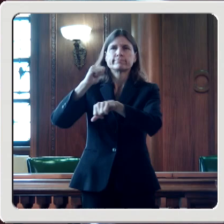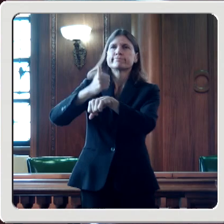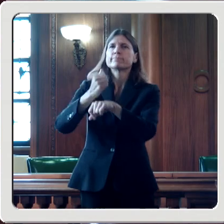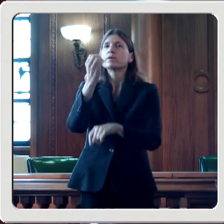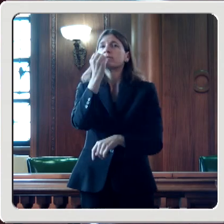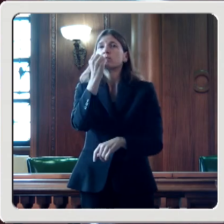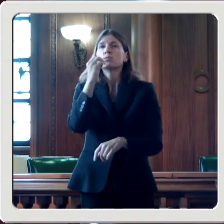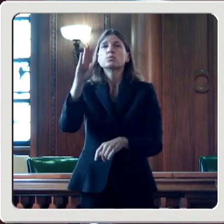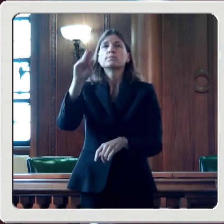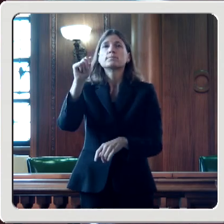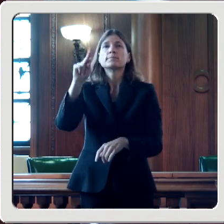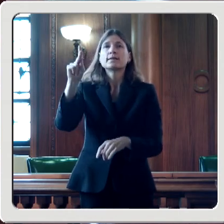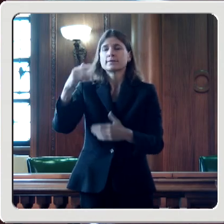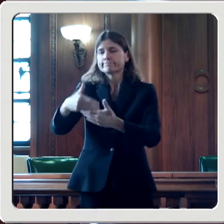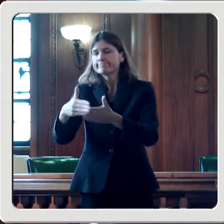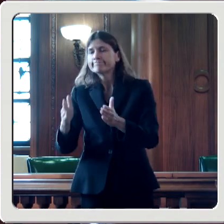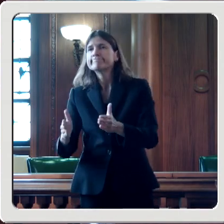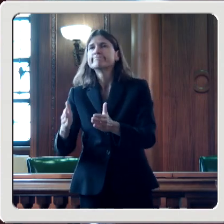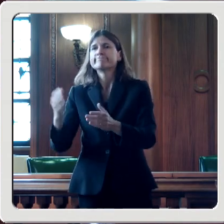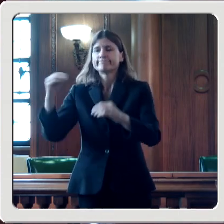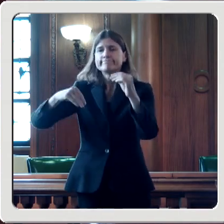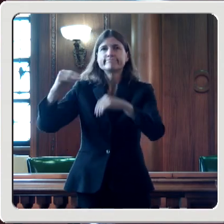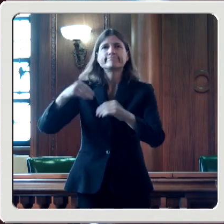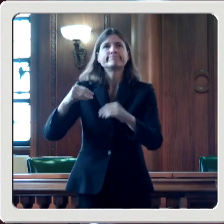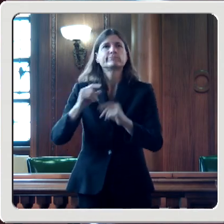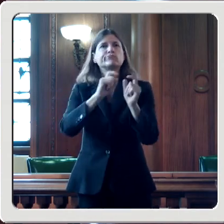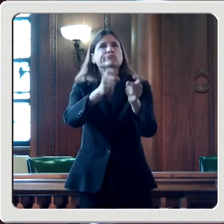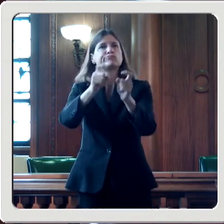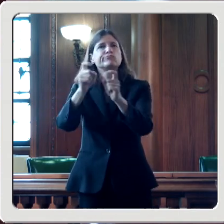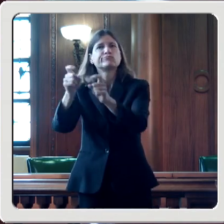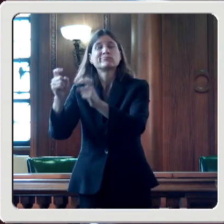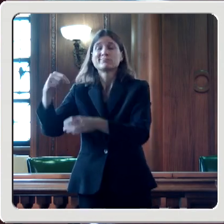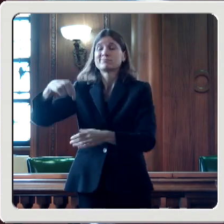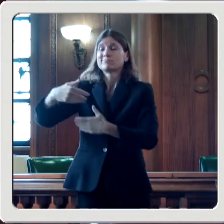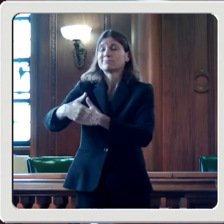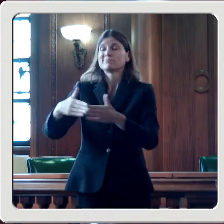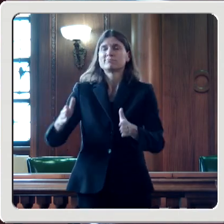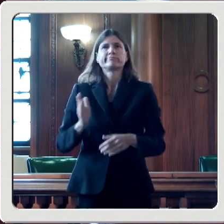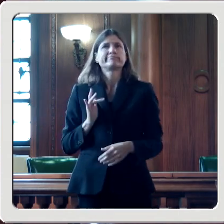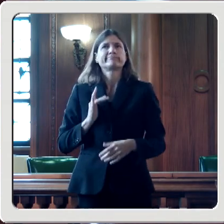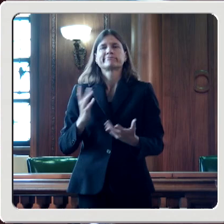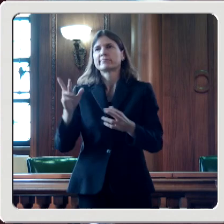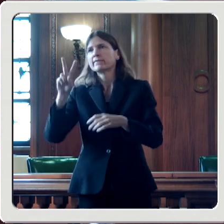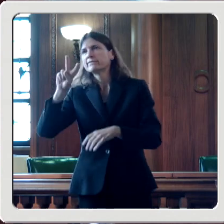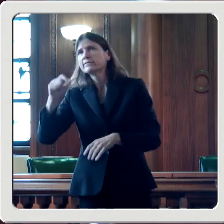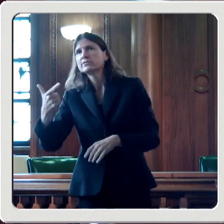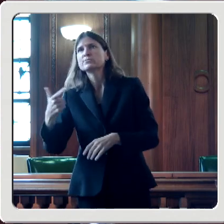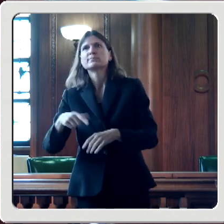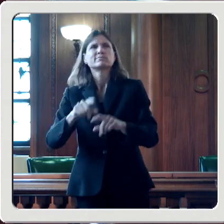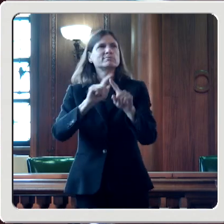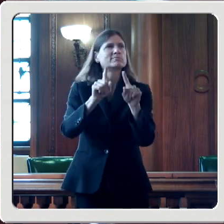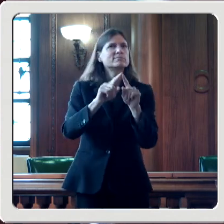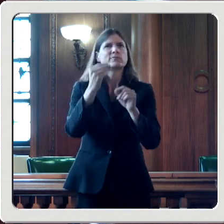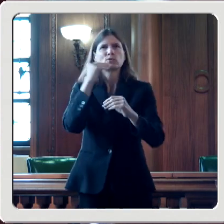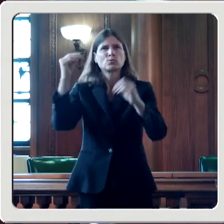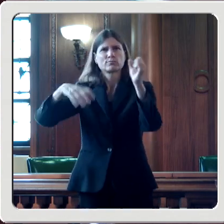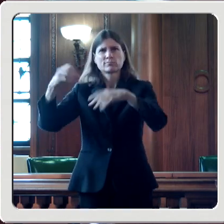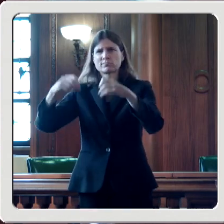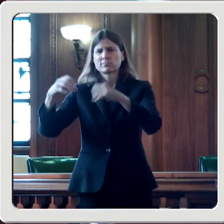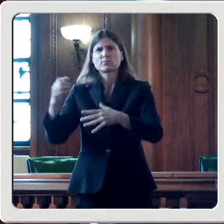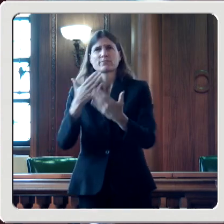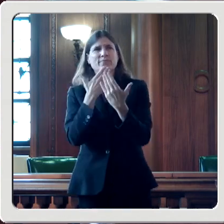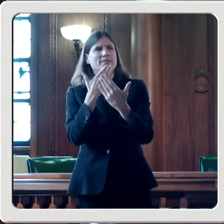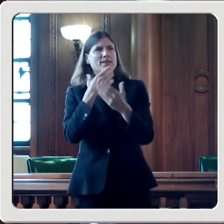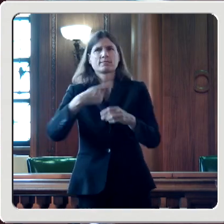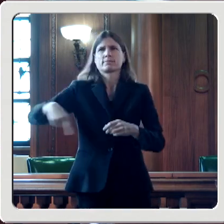to meats to milk, and we appreciate the collaboration there with Sedesco and other entities, the Food Bank of Western Massachusetts.